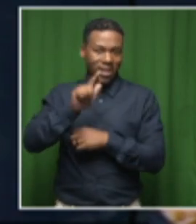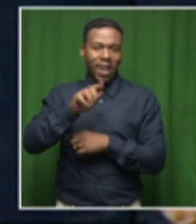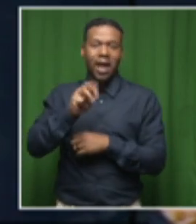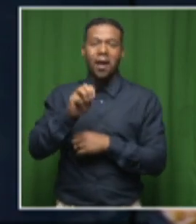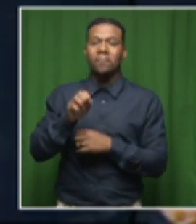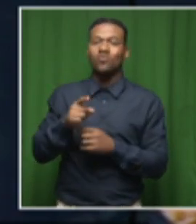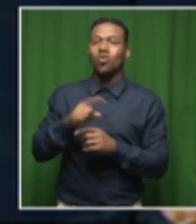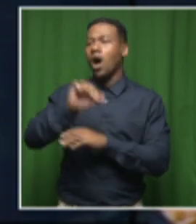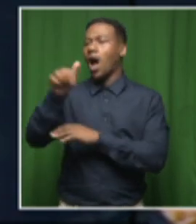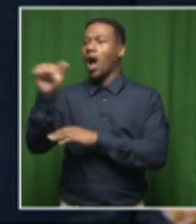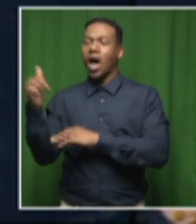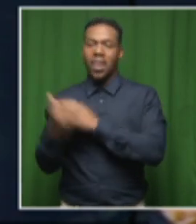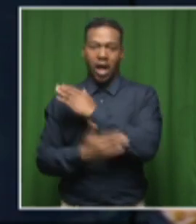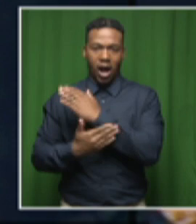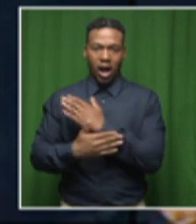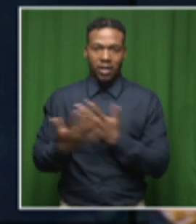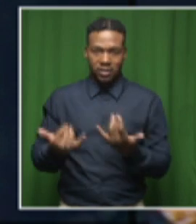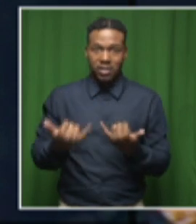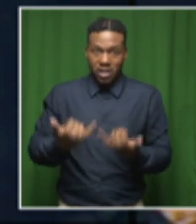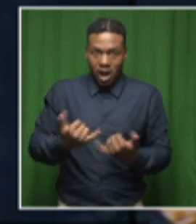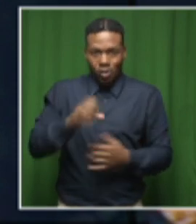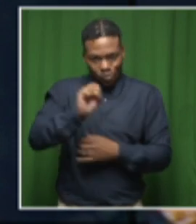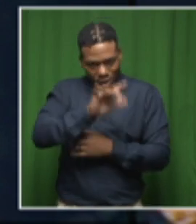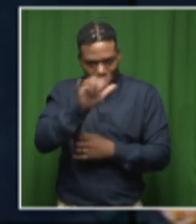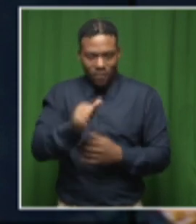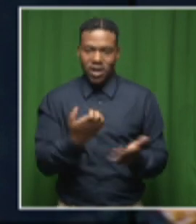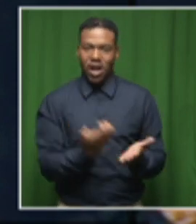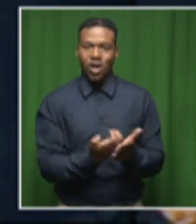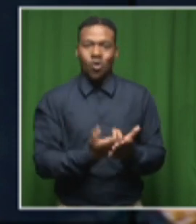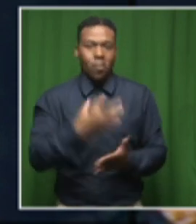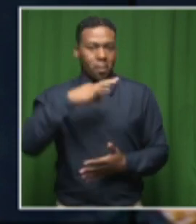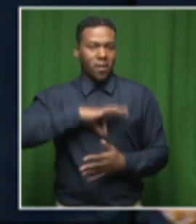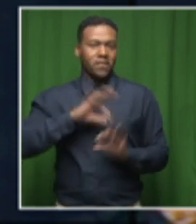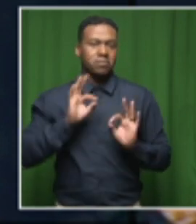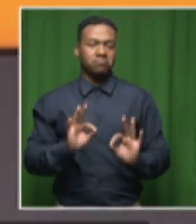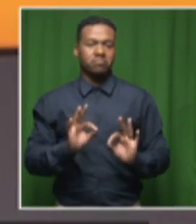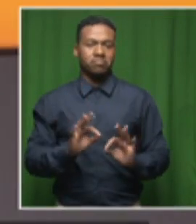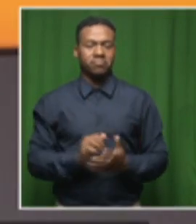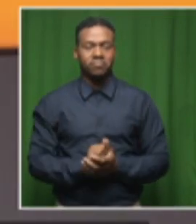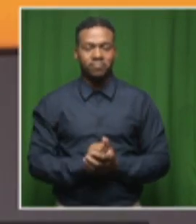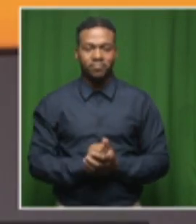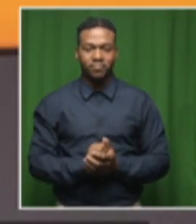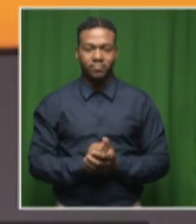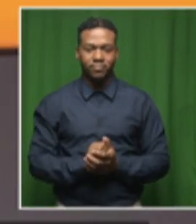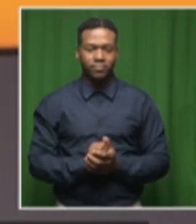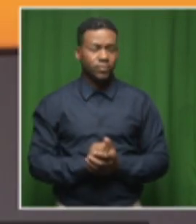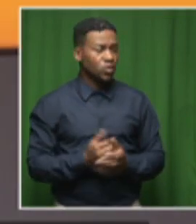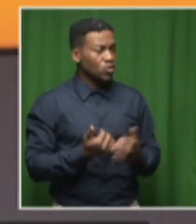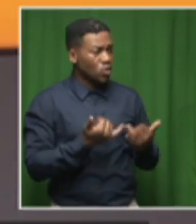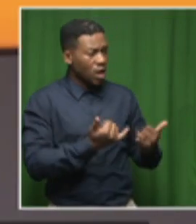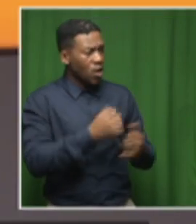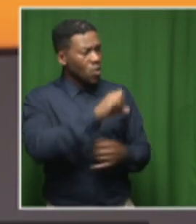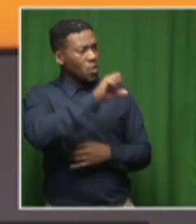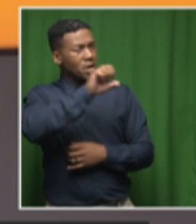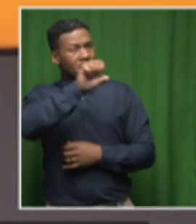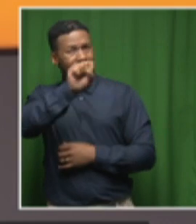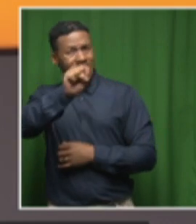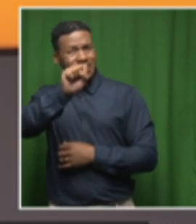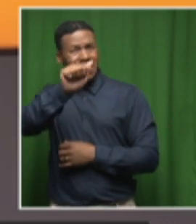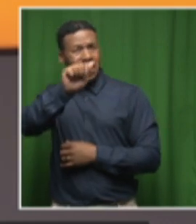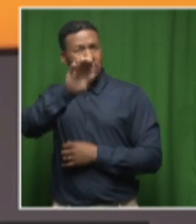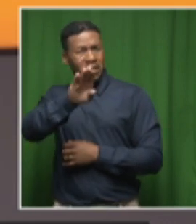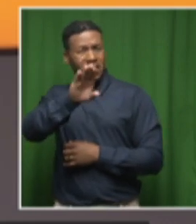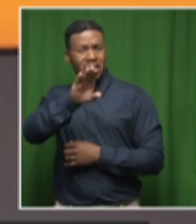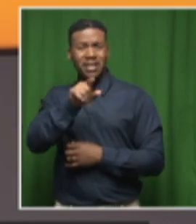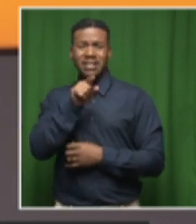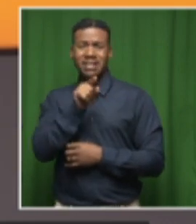African economy. And for us as SAB is very, very important to us. So what can SAB do then in terms of ensuring that more farmers